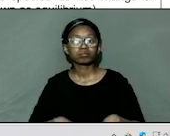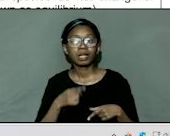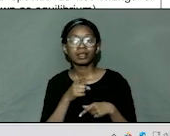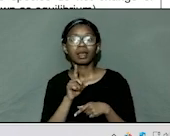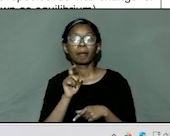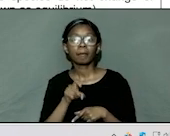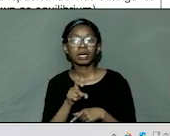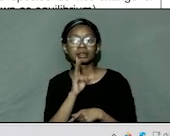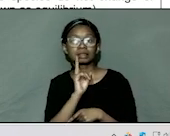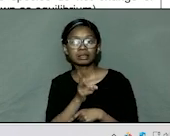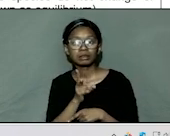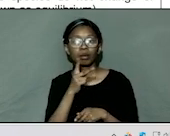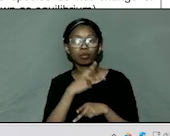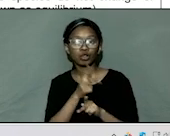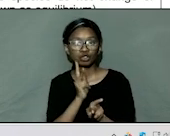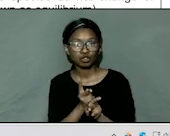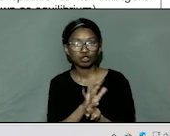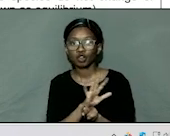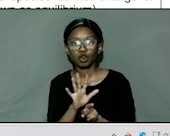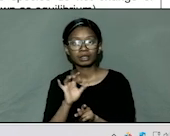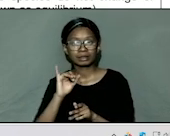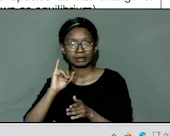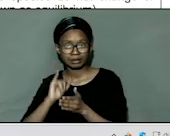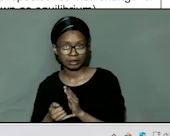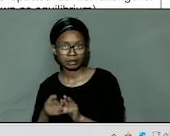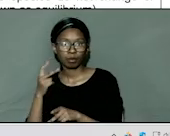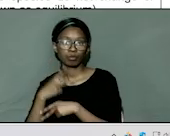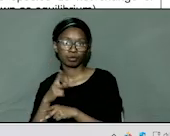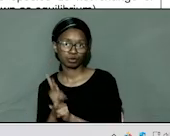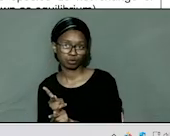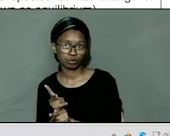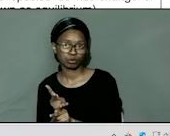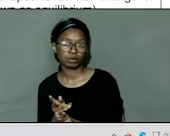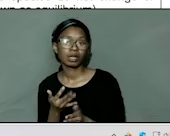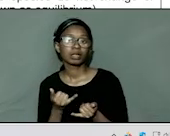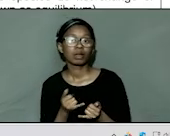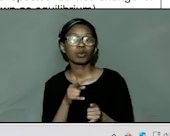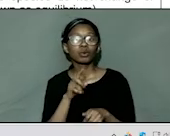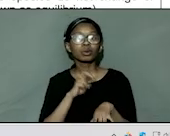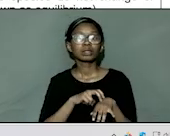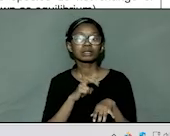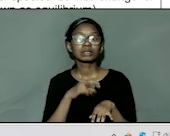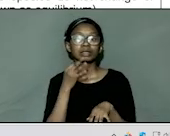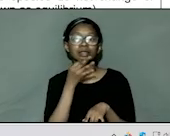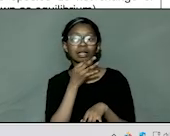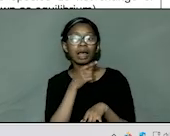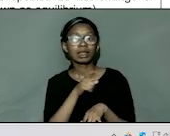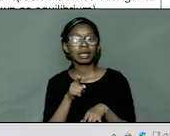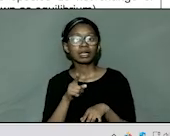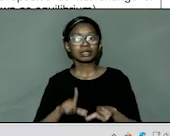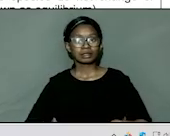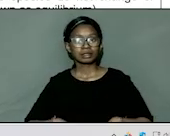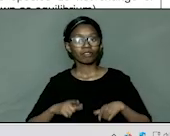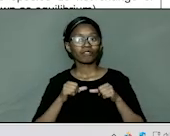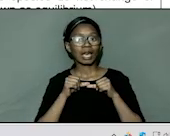reproduce. And it is one mark for surviving and stating that they